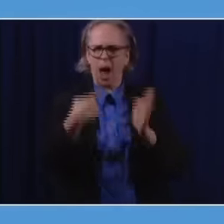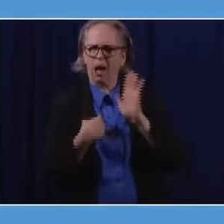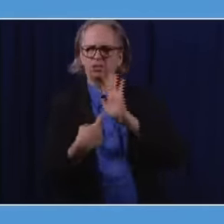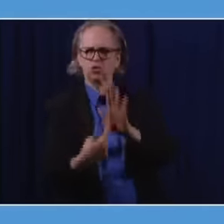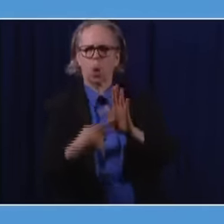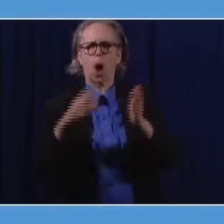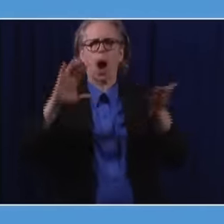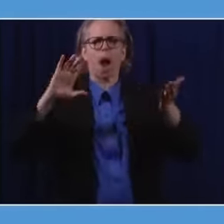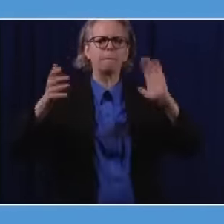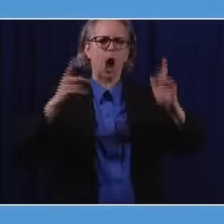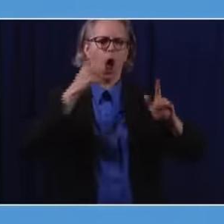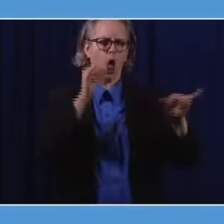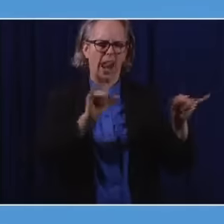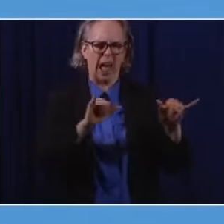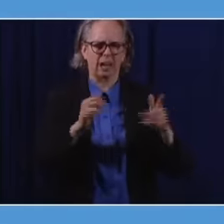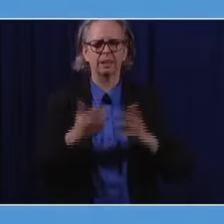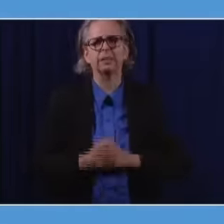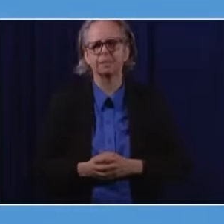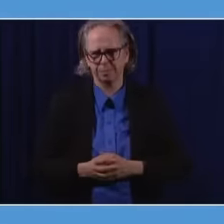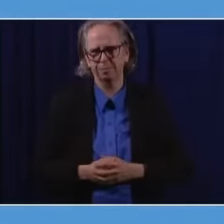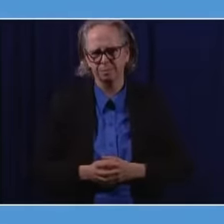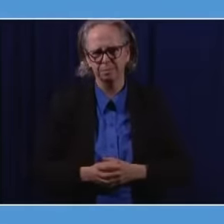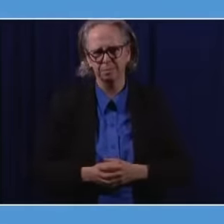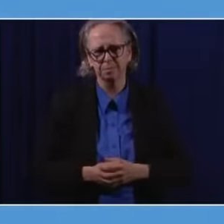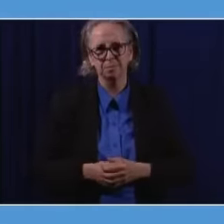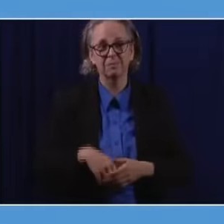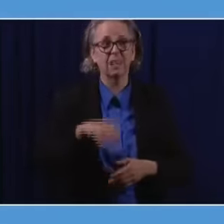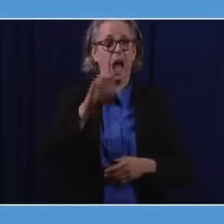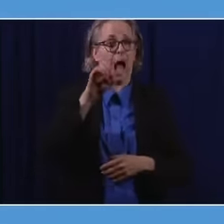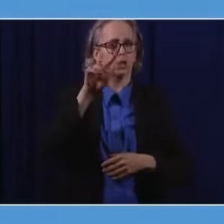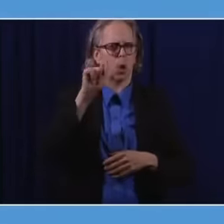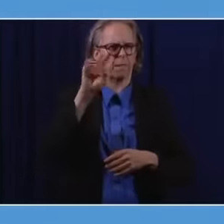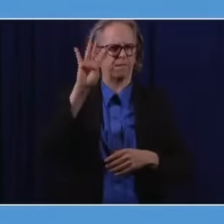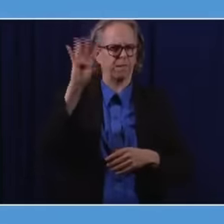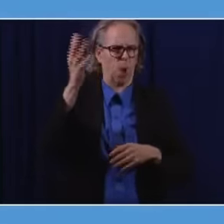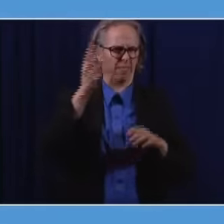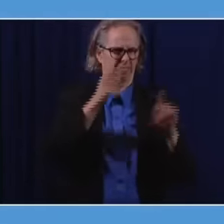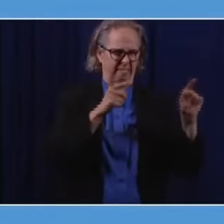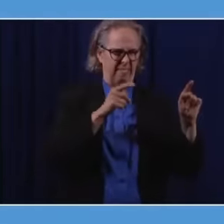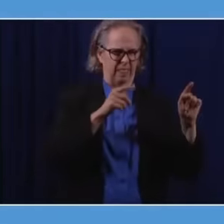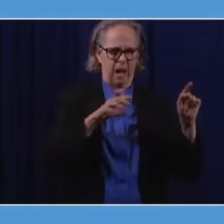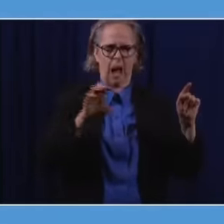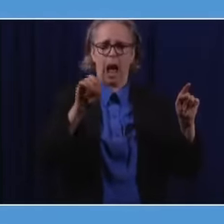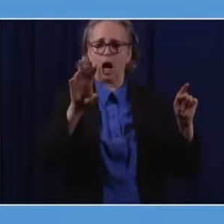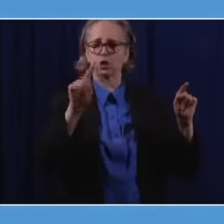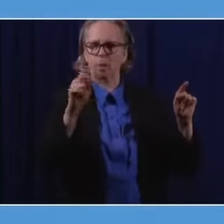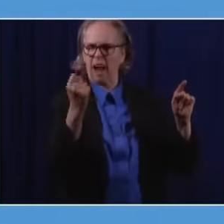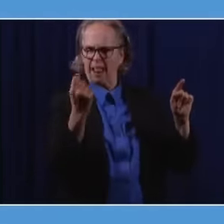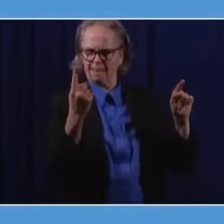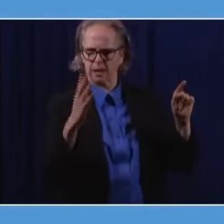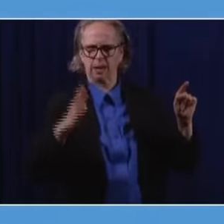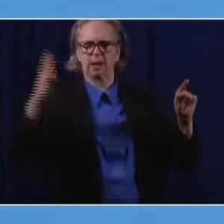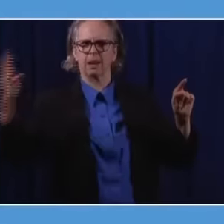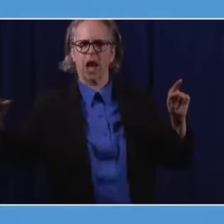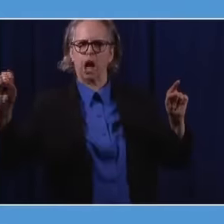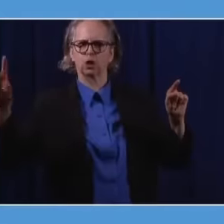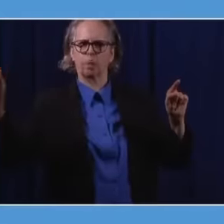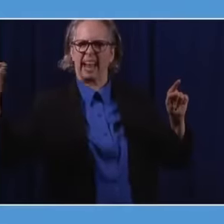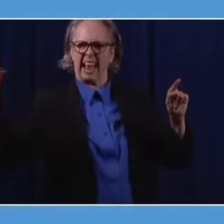were. This is October 4th, October 11th, October 18th. And as we look at